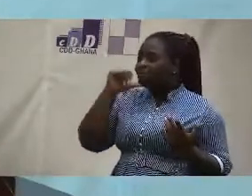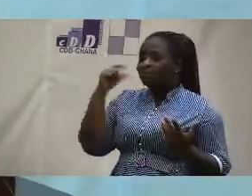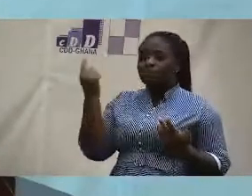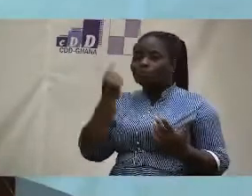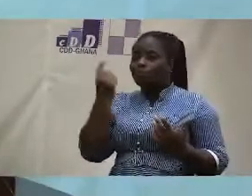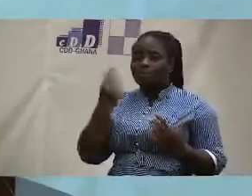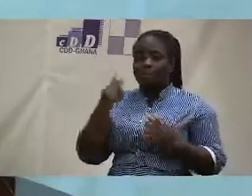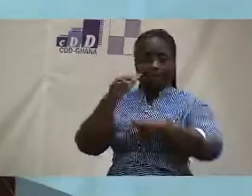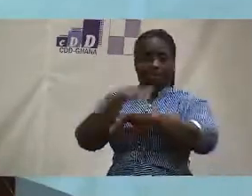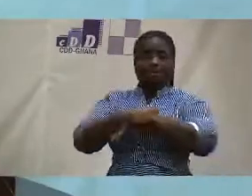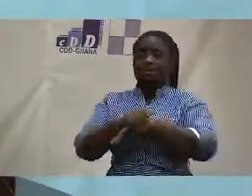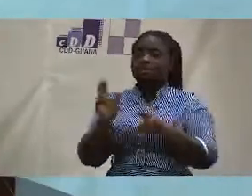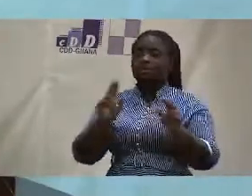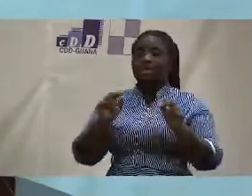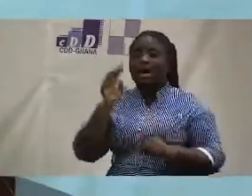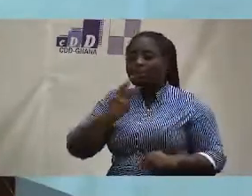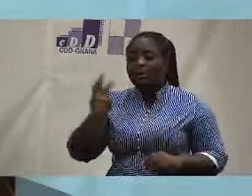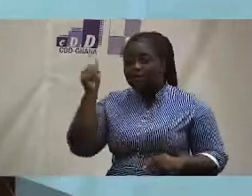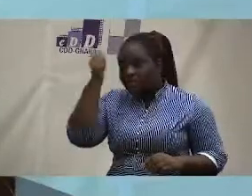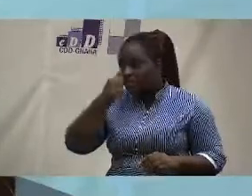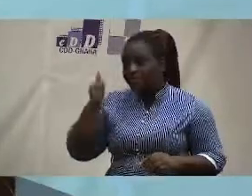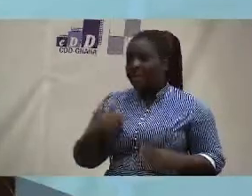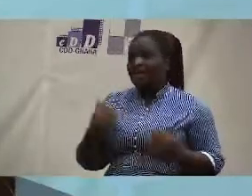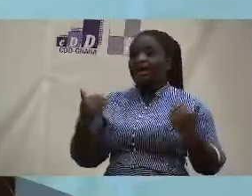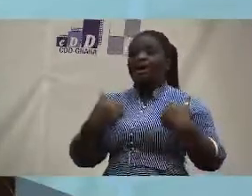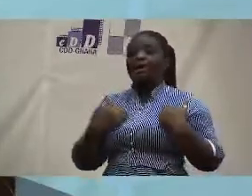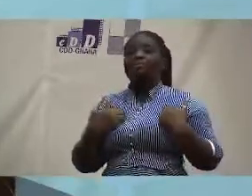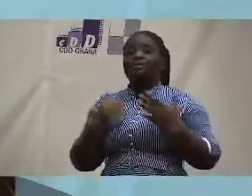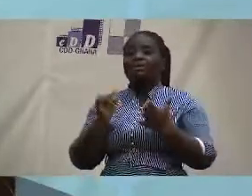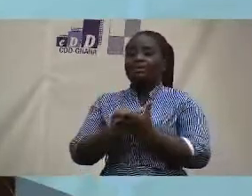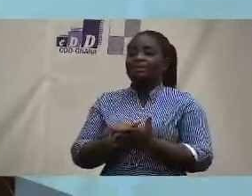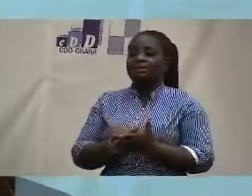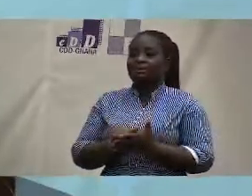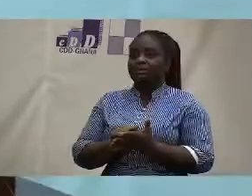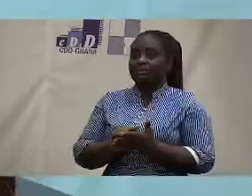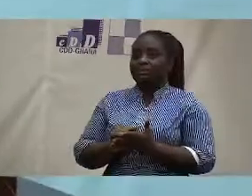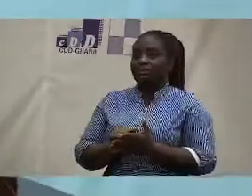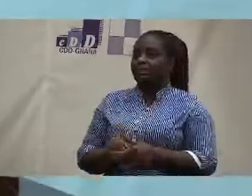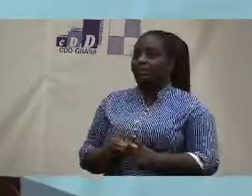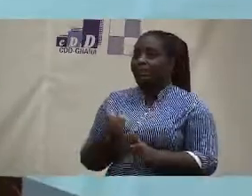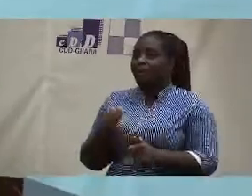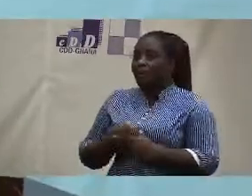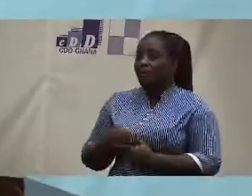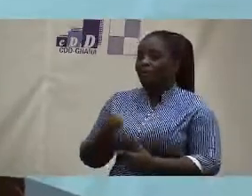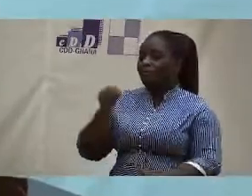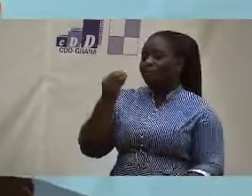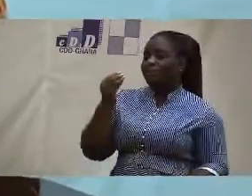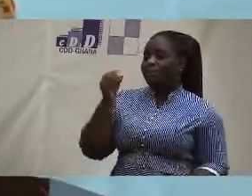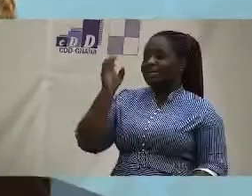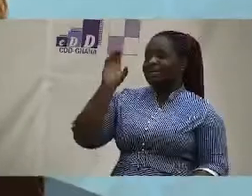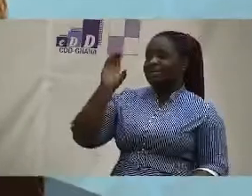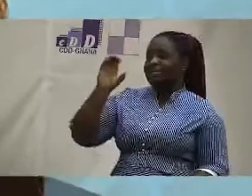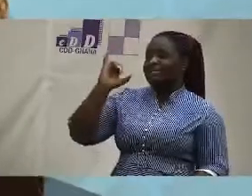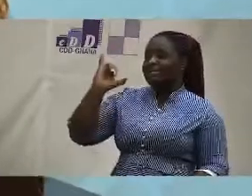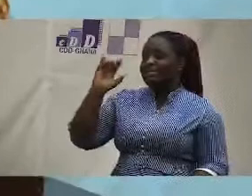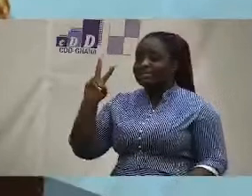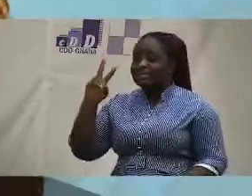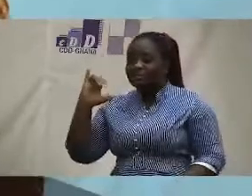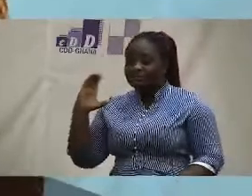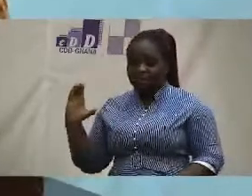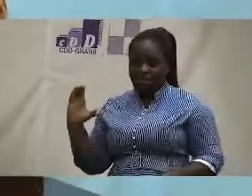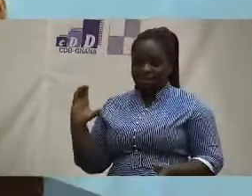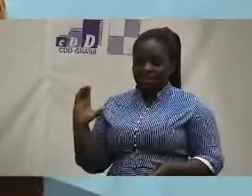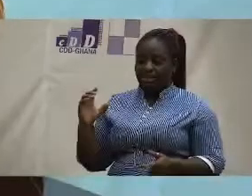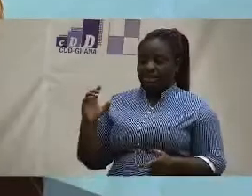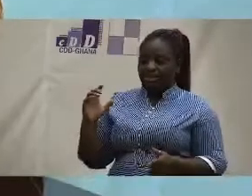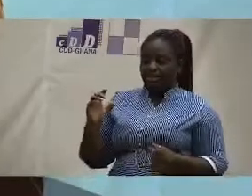English-speaking West Africa that we have had the emergence or even the proliferation of civic movement. In